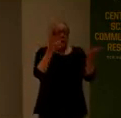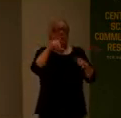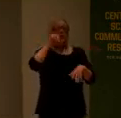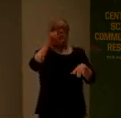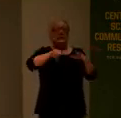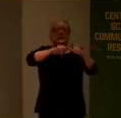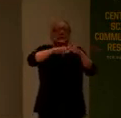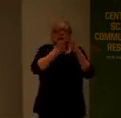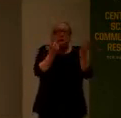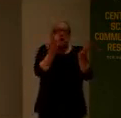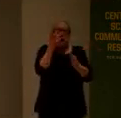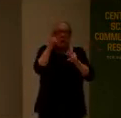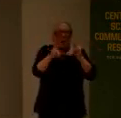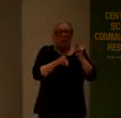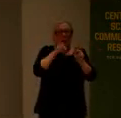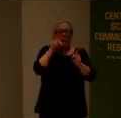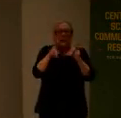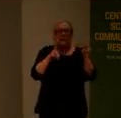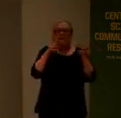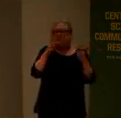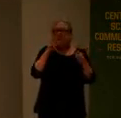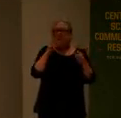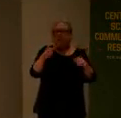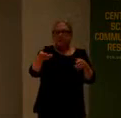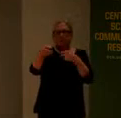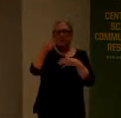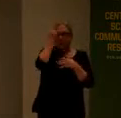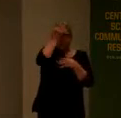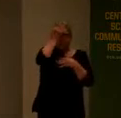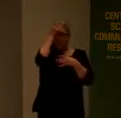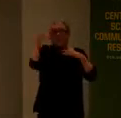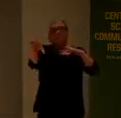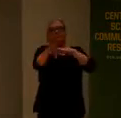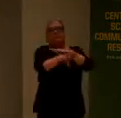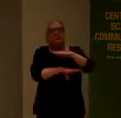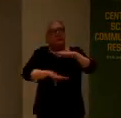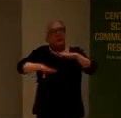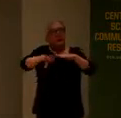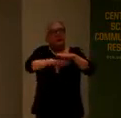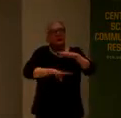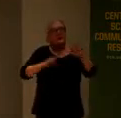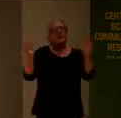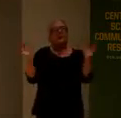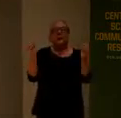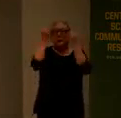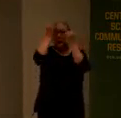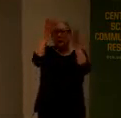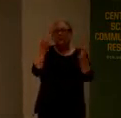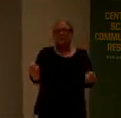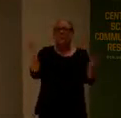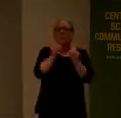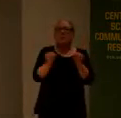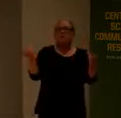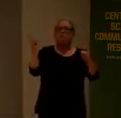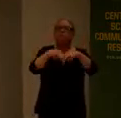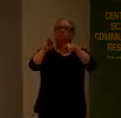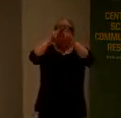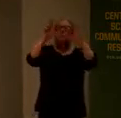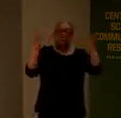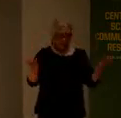the face. And when they begin to realize that decisions that are made at a systems level,